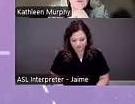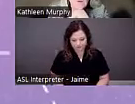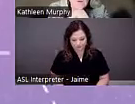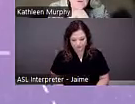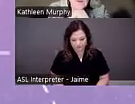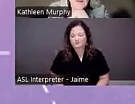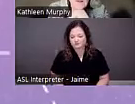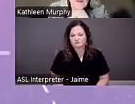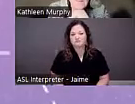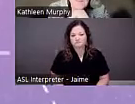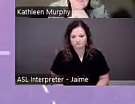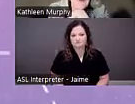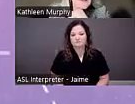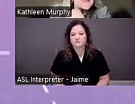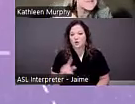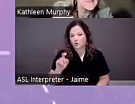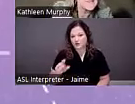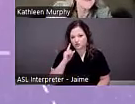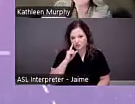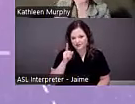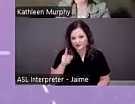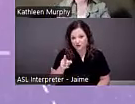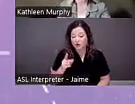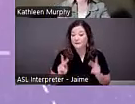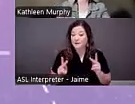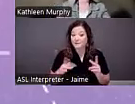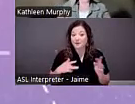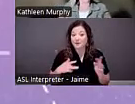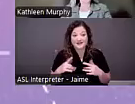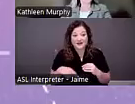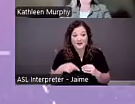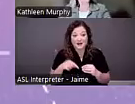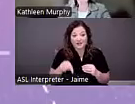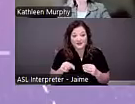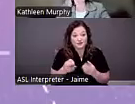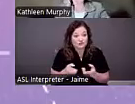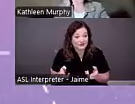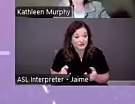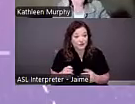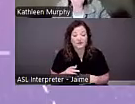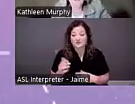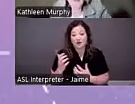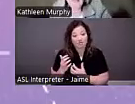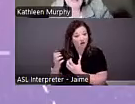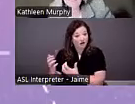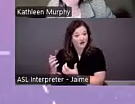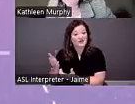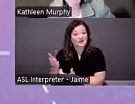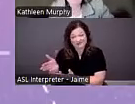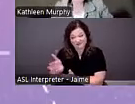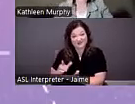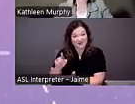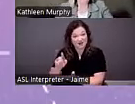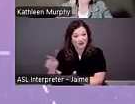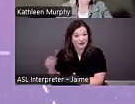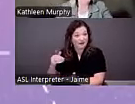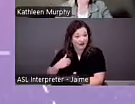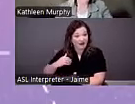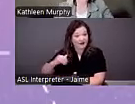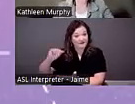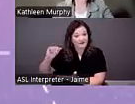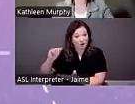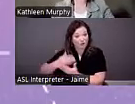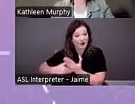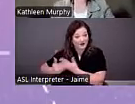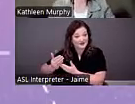for you. People are very excited about this resource. Some people in the audience actually have hand arthritis. Is this